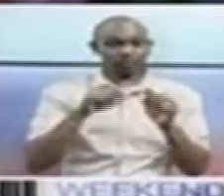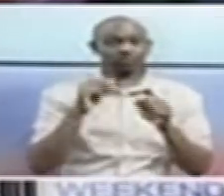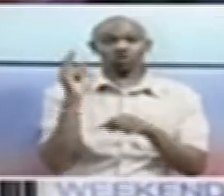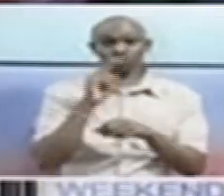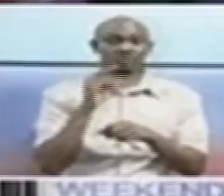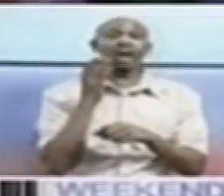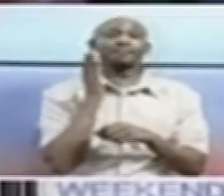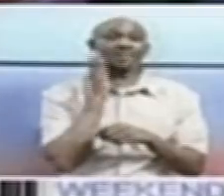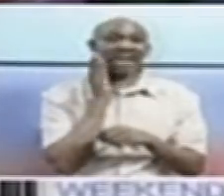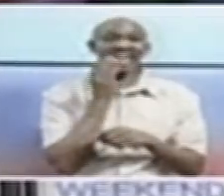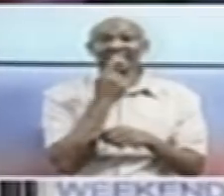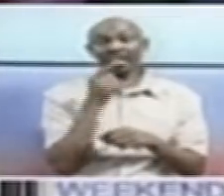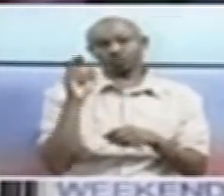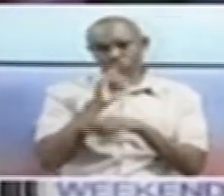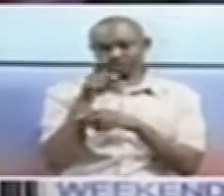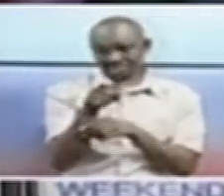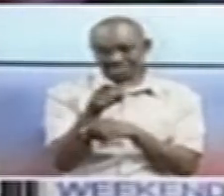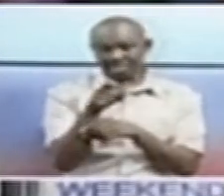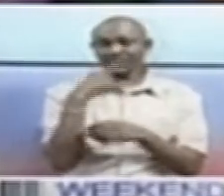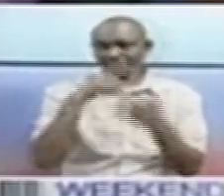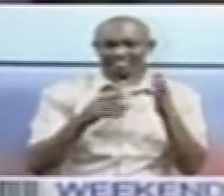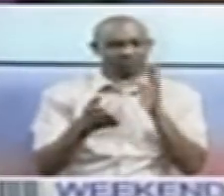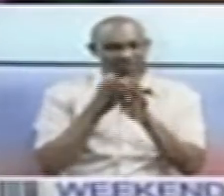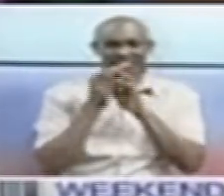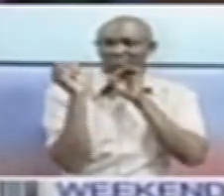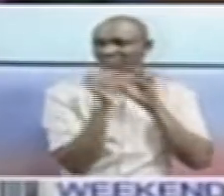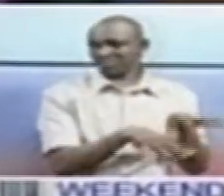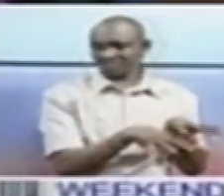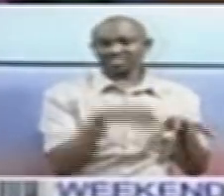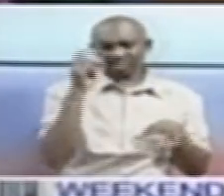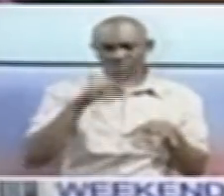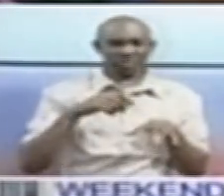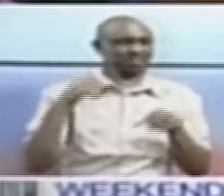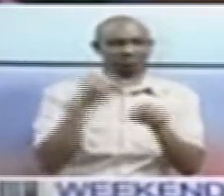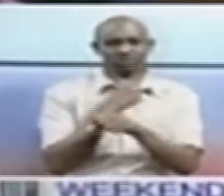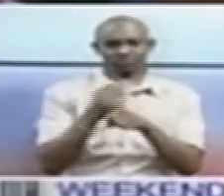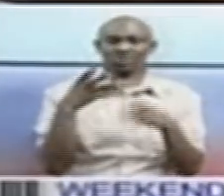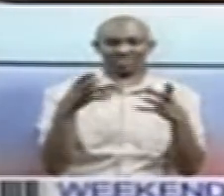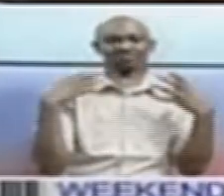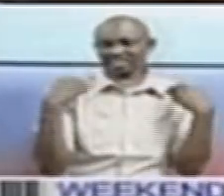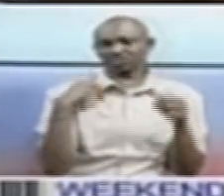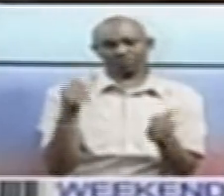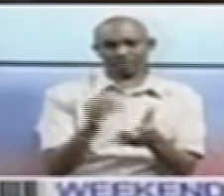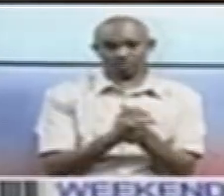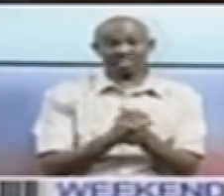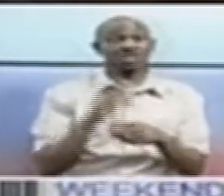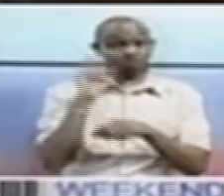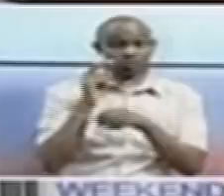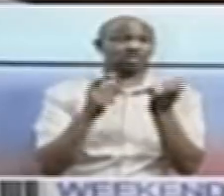tongue to instruct their young pupils, but quickly discarded it. It was not practical, they said.